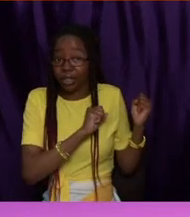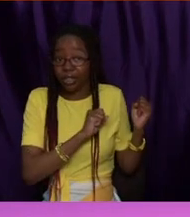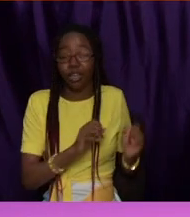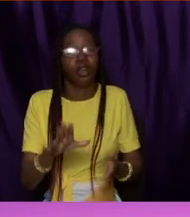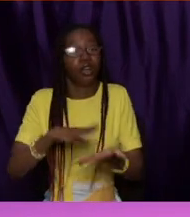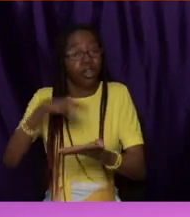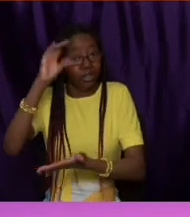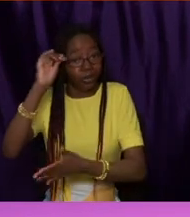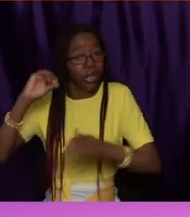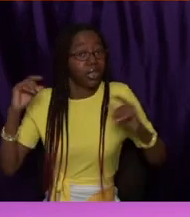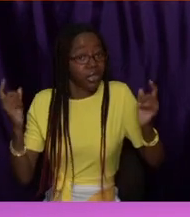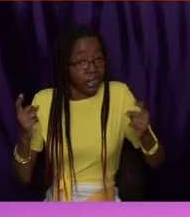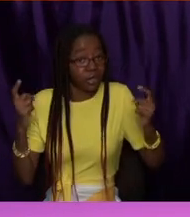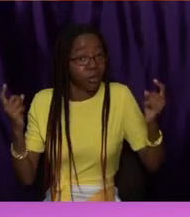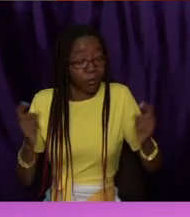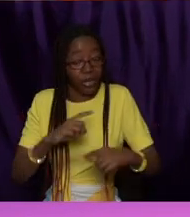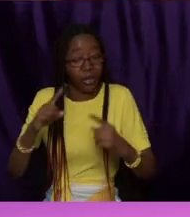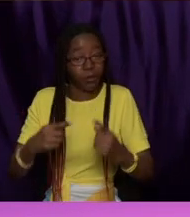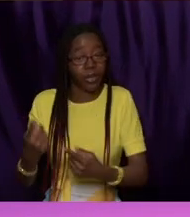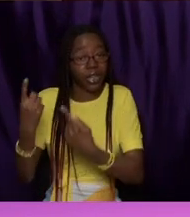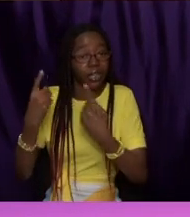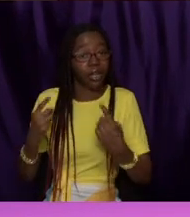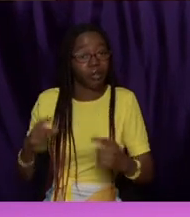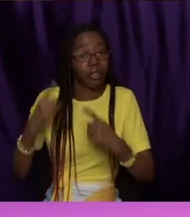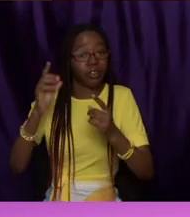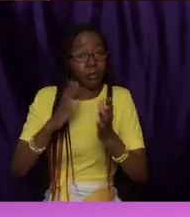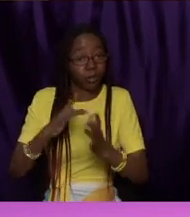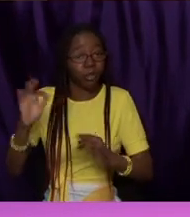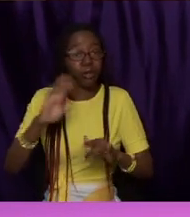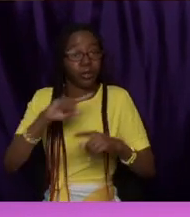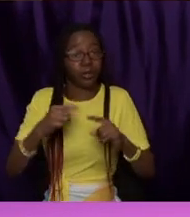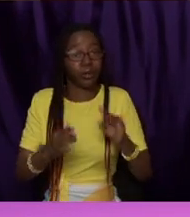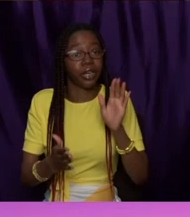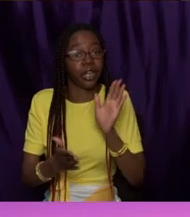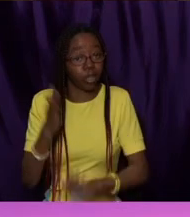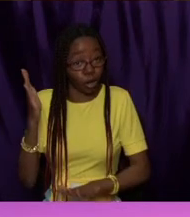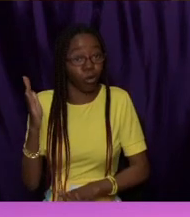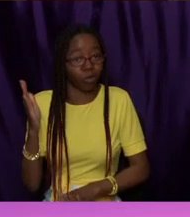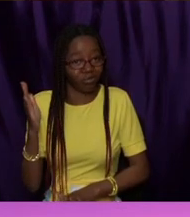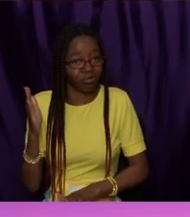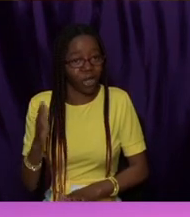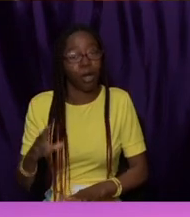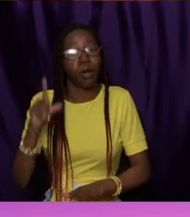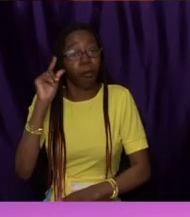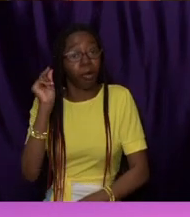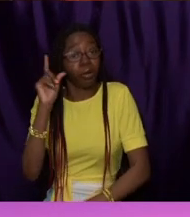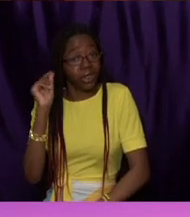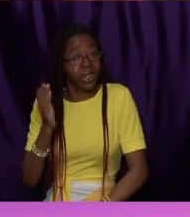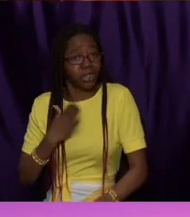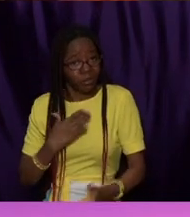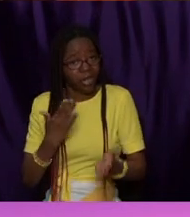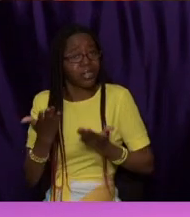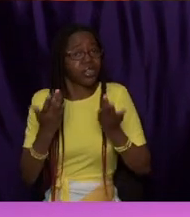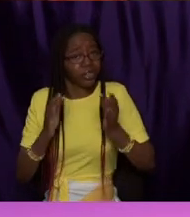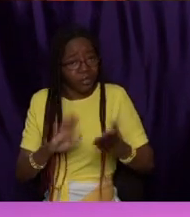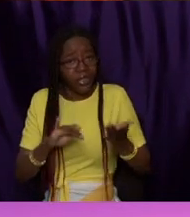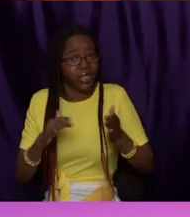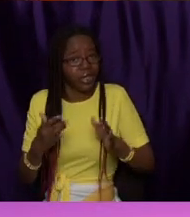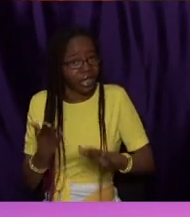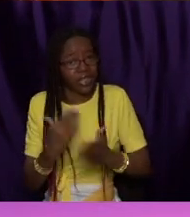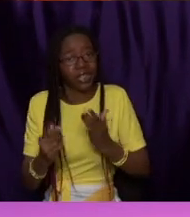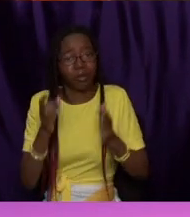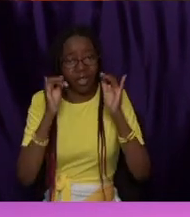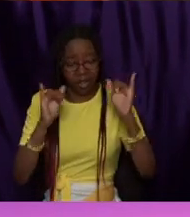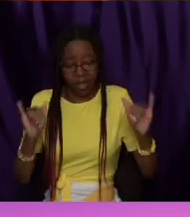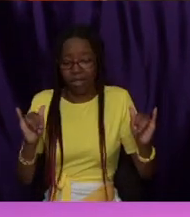how to celebrate when they come and give it glory when they go. Moses, my servant is dead. Somebody